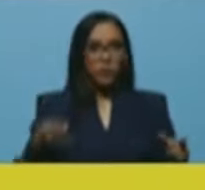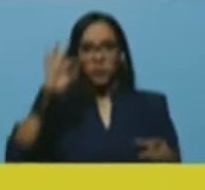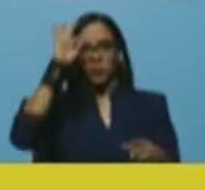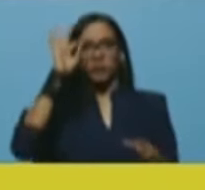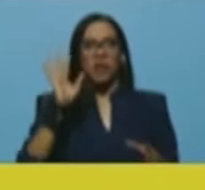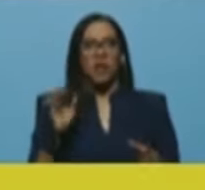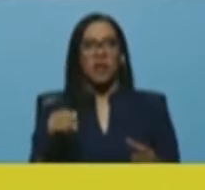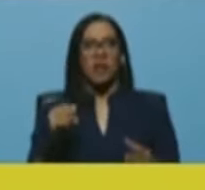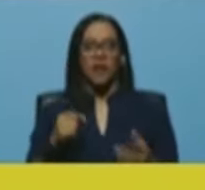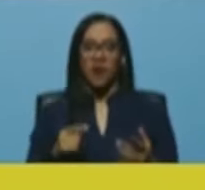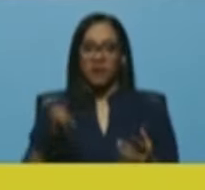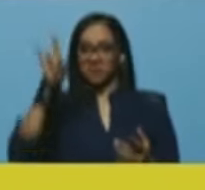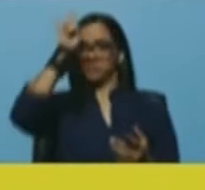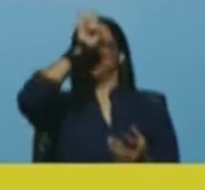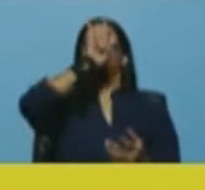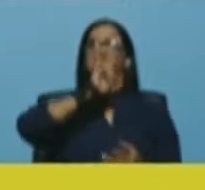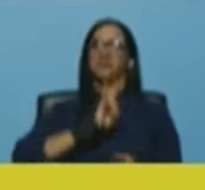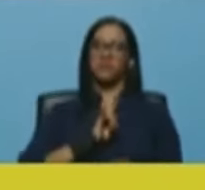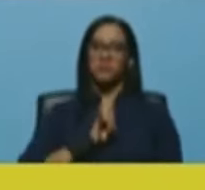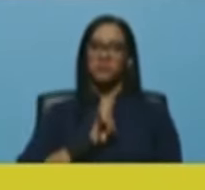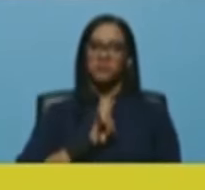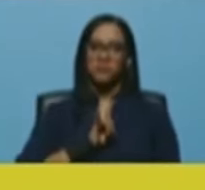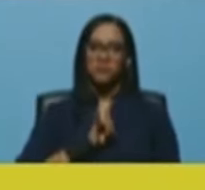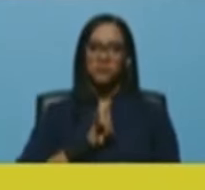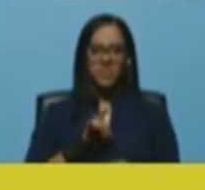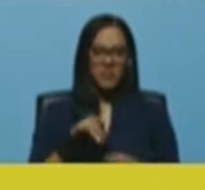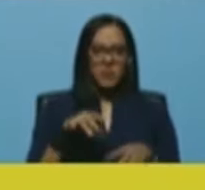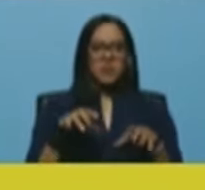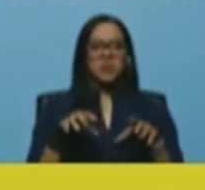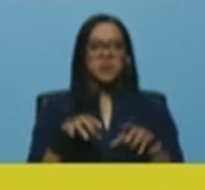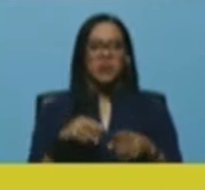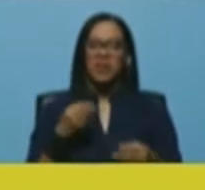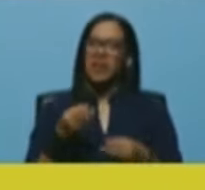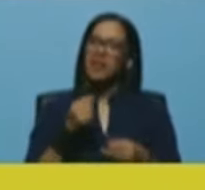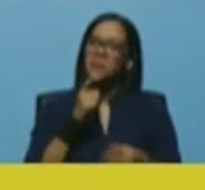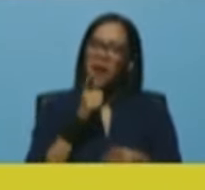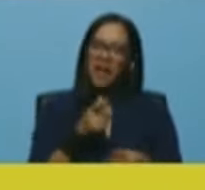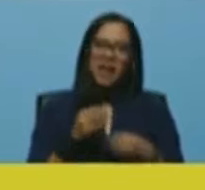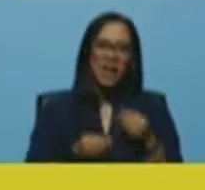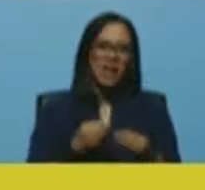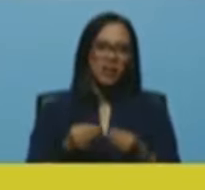they were filled of something, possessed by demons.